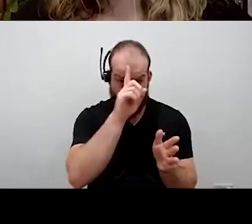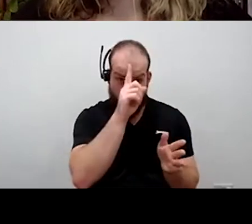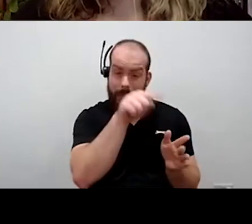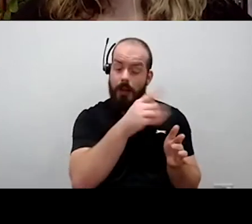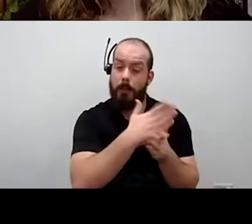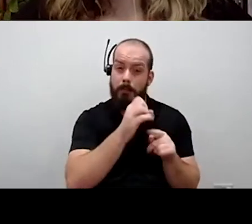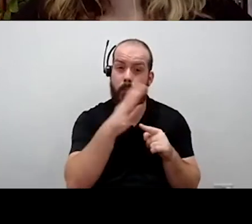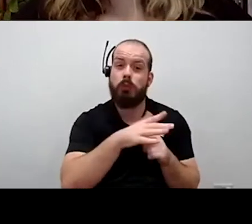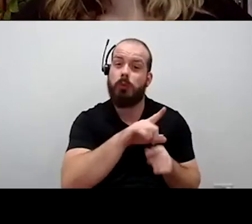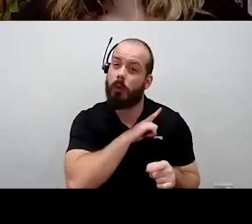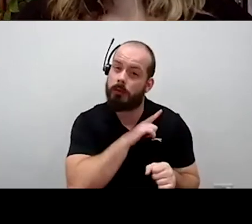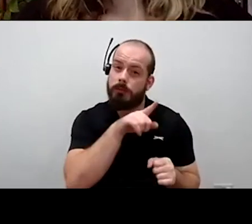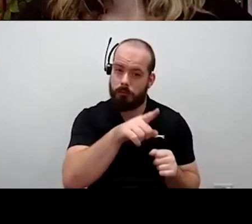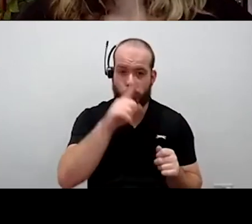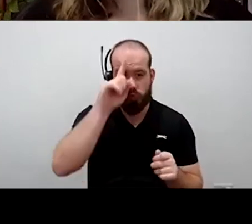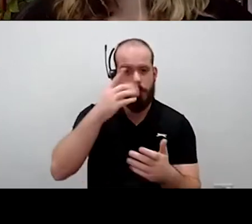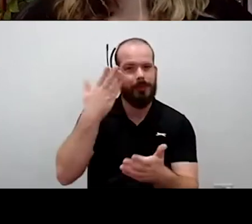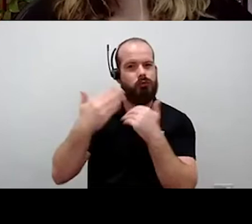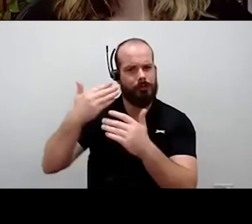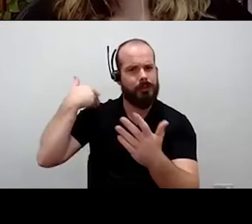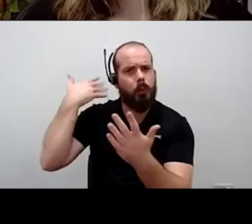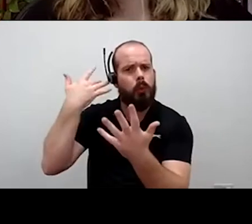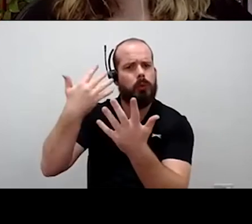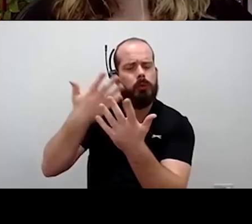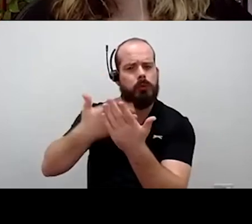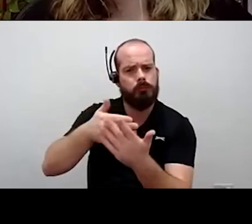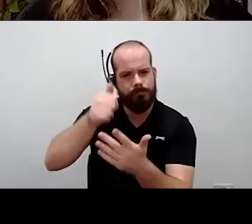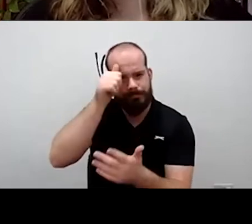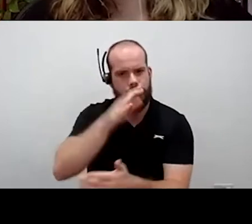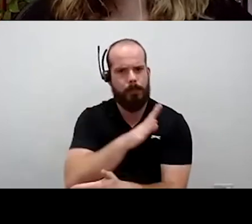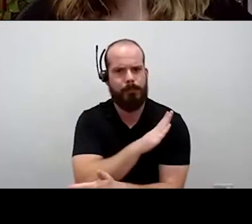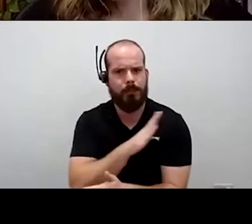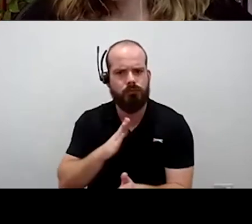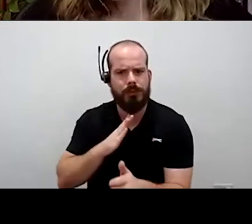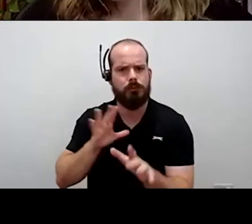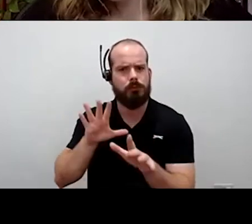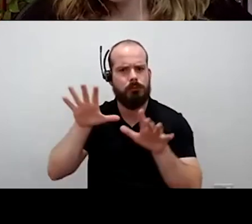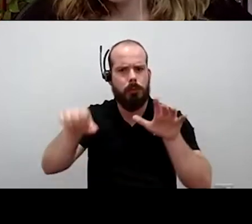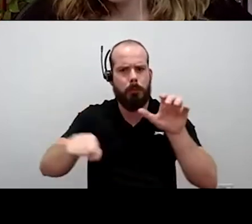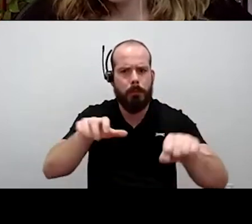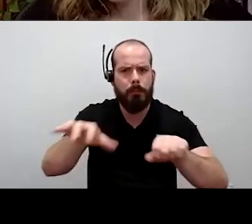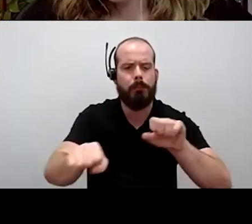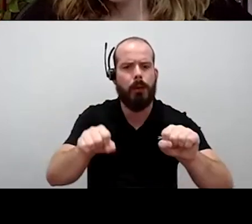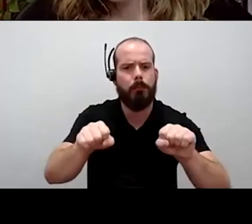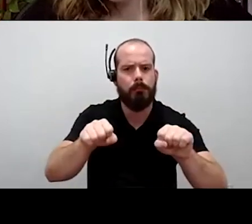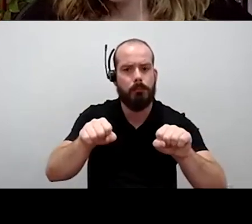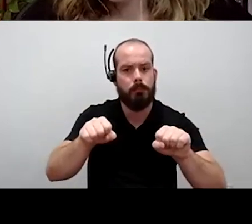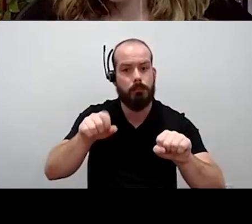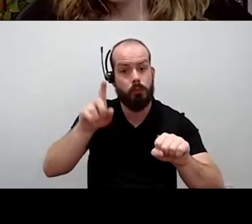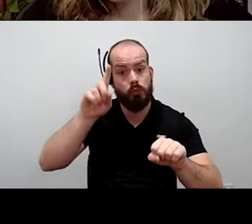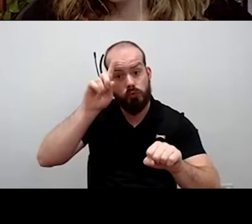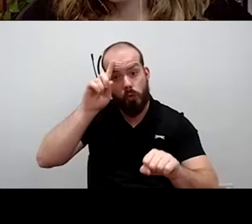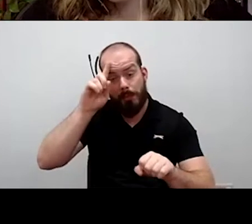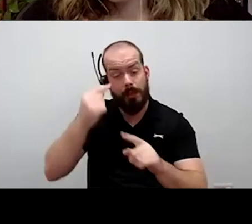the particularities of German history, of realizing what militarism, authoritarianism can do, I don't think a country like Germany, which was